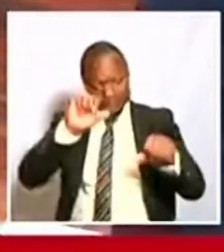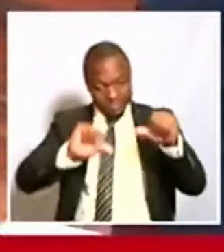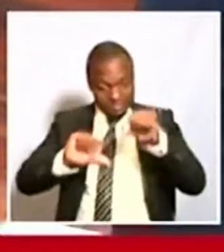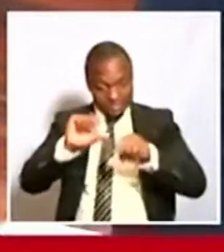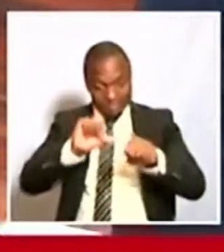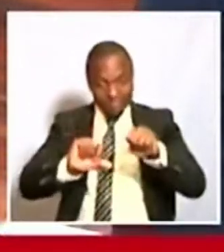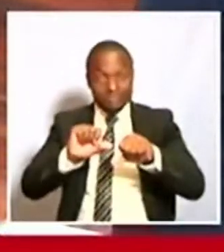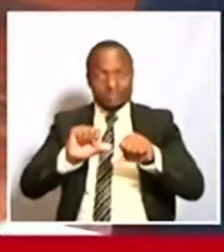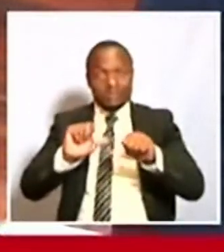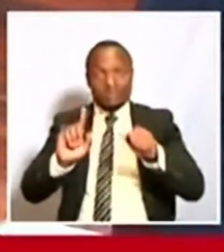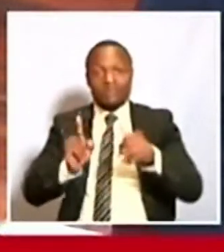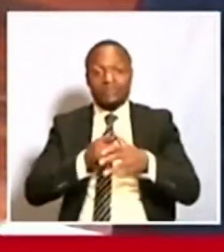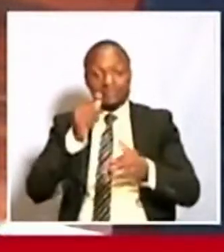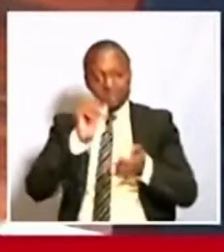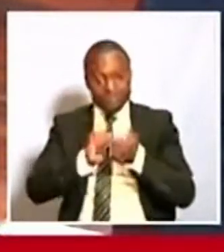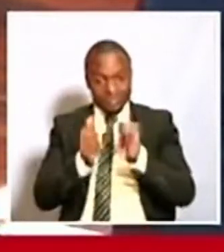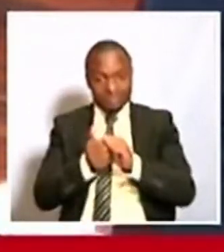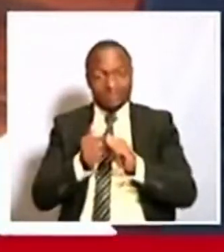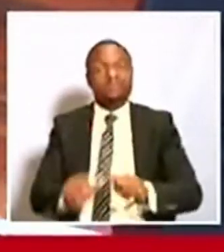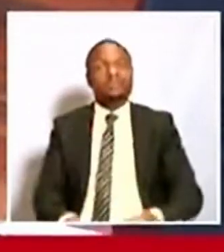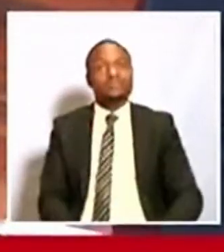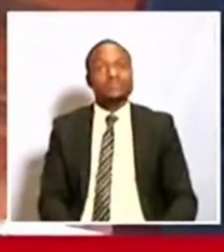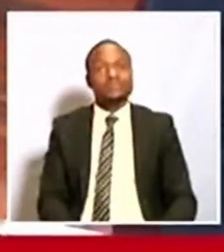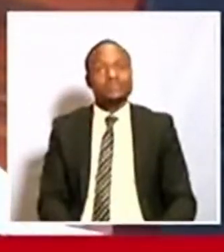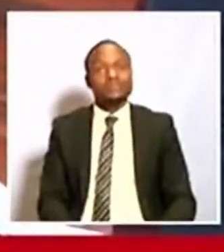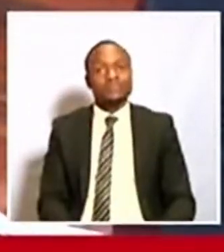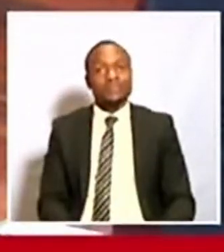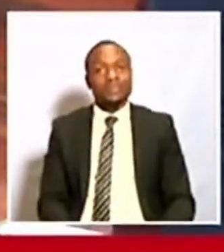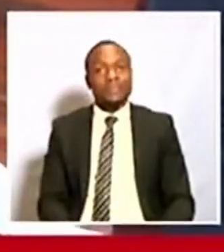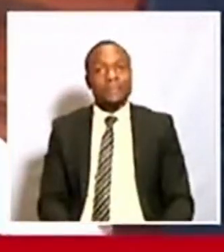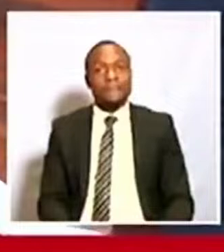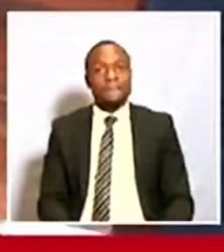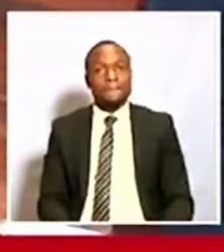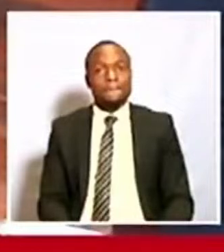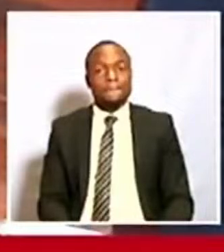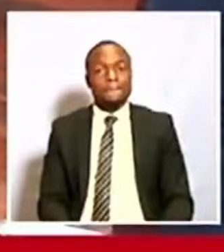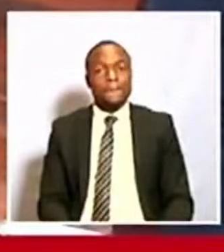The next query, Chair, is that